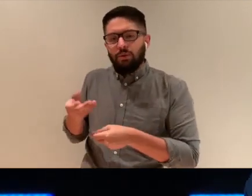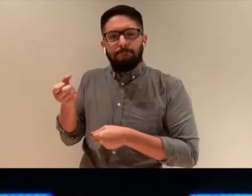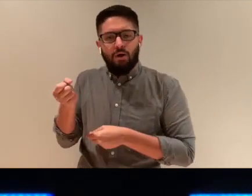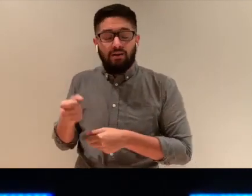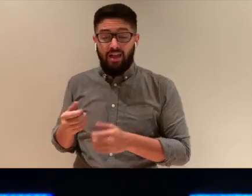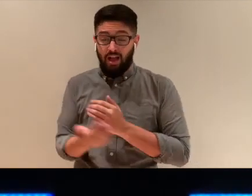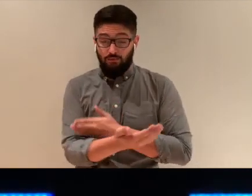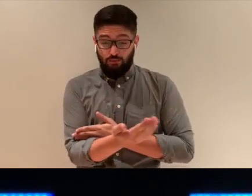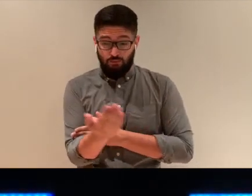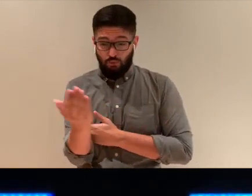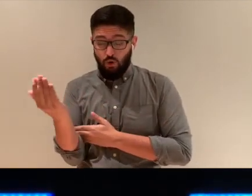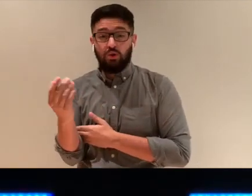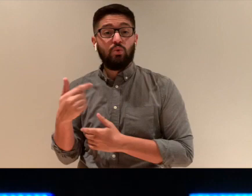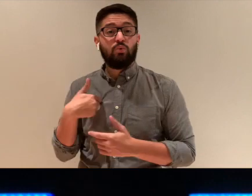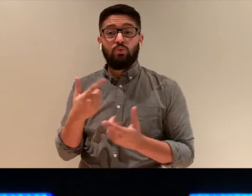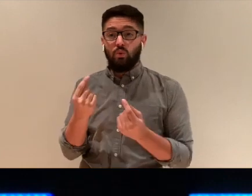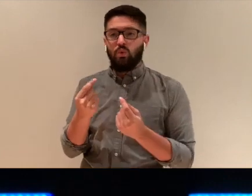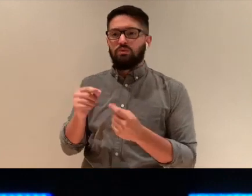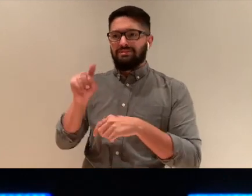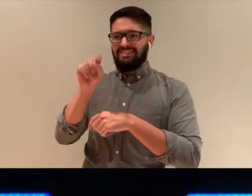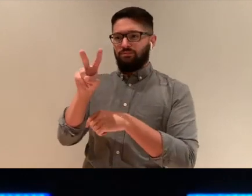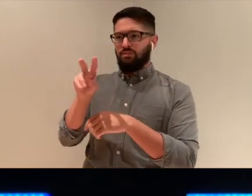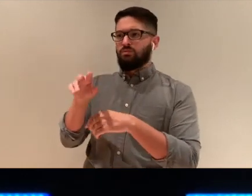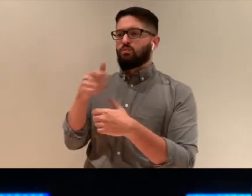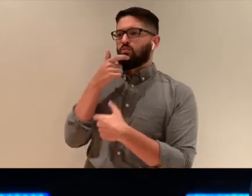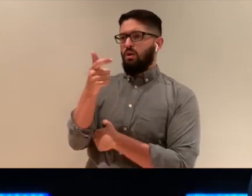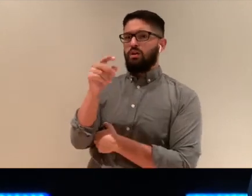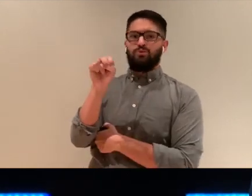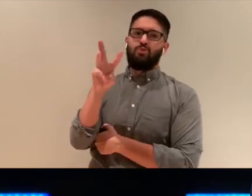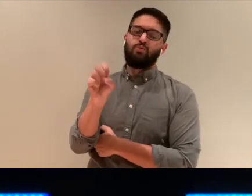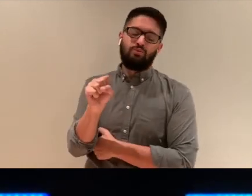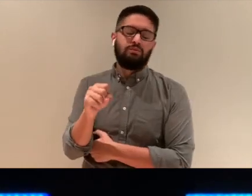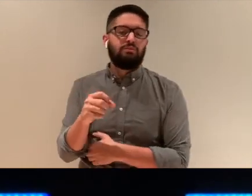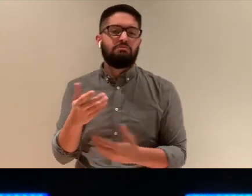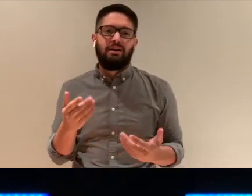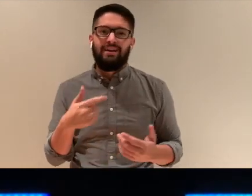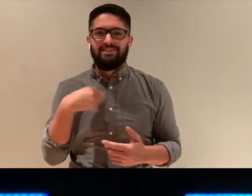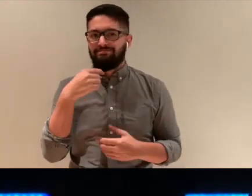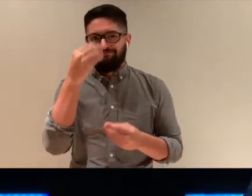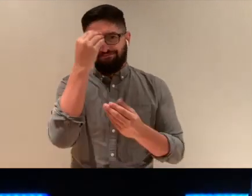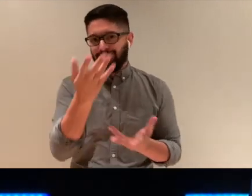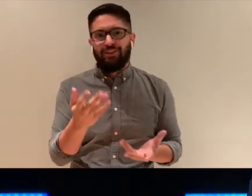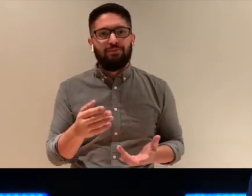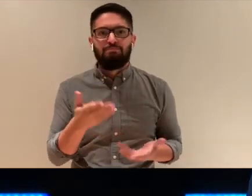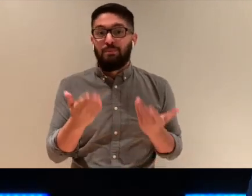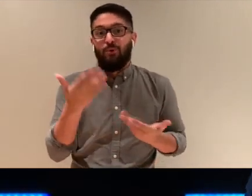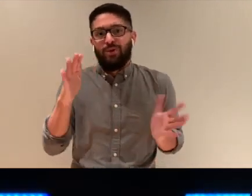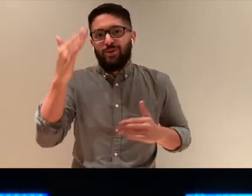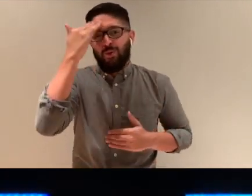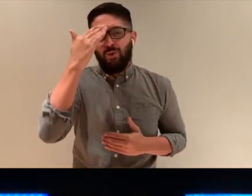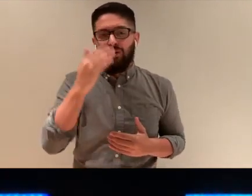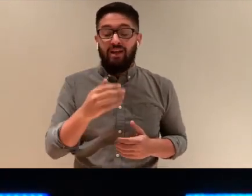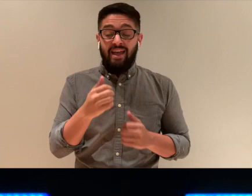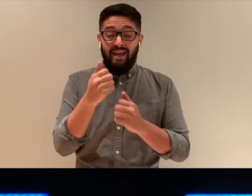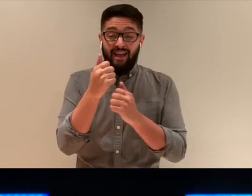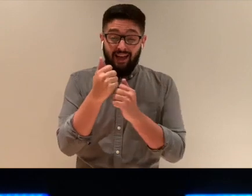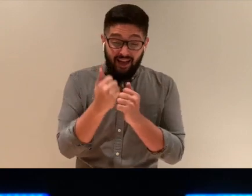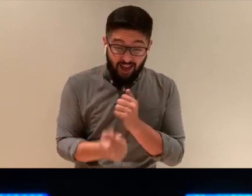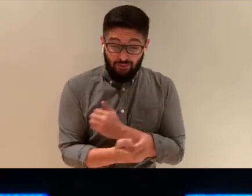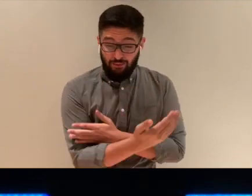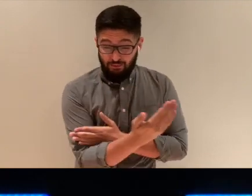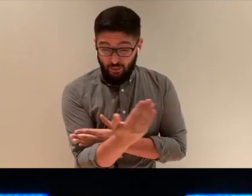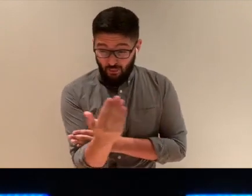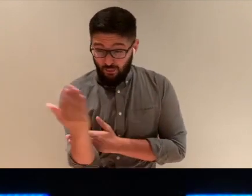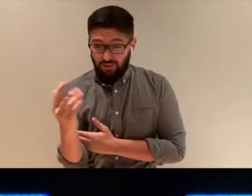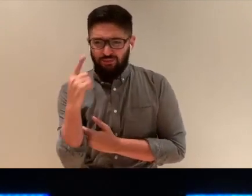milk. And every morning we turn on the news. And I got to tell you, and you probably know this, every